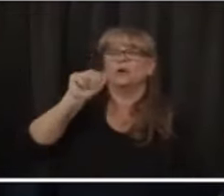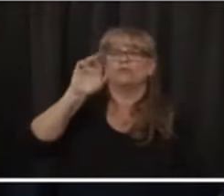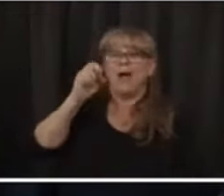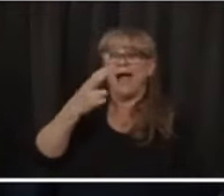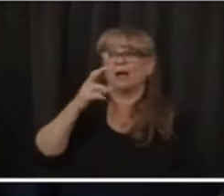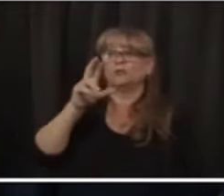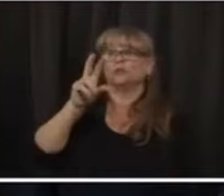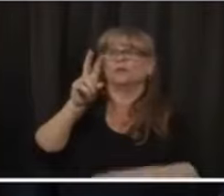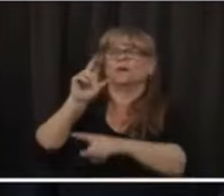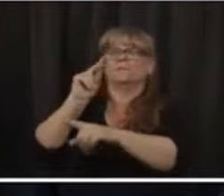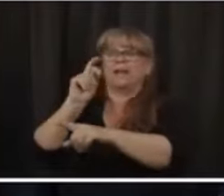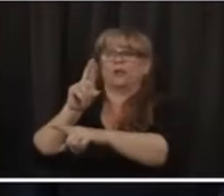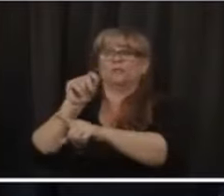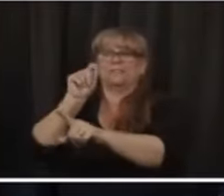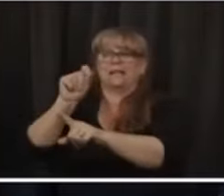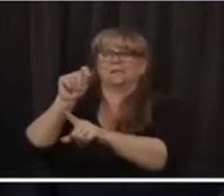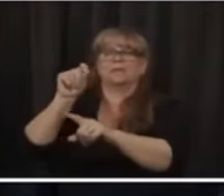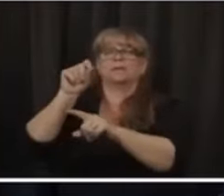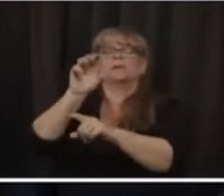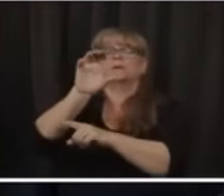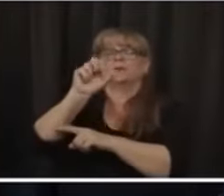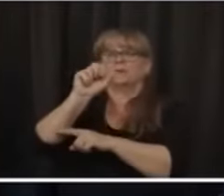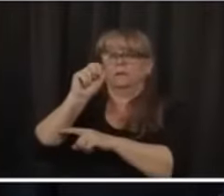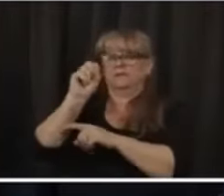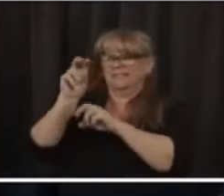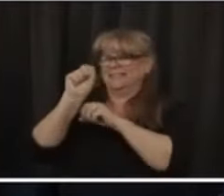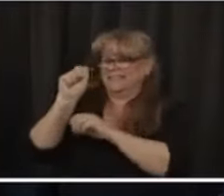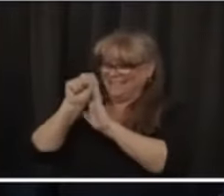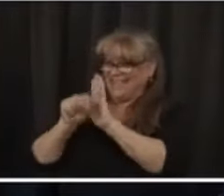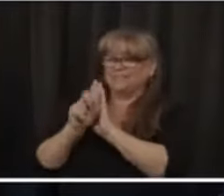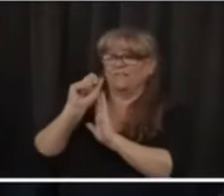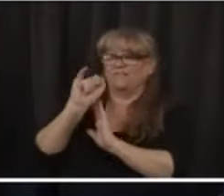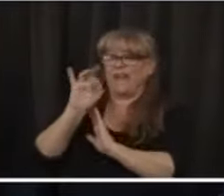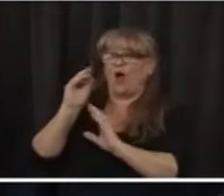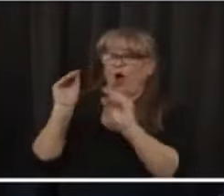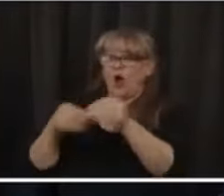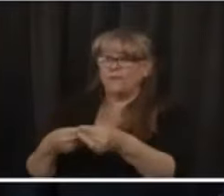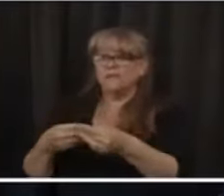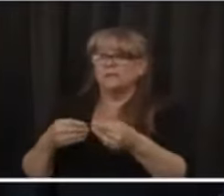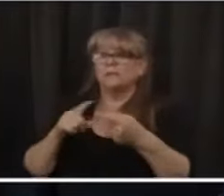Fairgrounds in Pueblo, Ball Arena in Denver, Grand Junction Convention Center, and